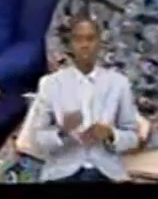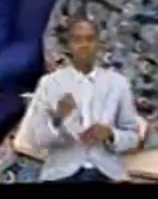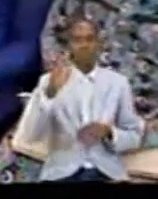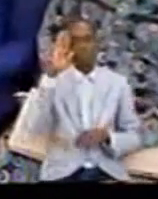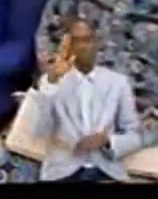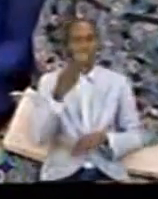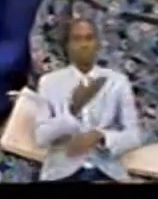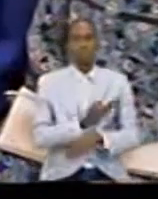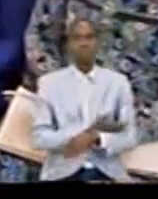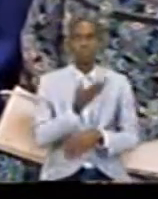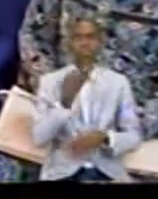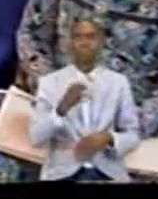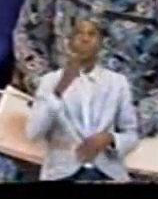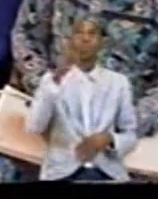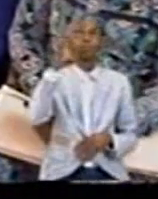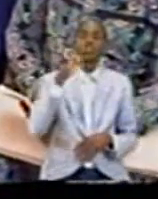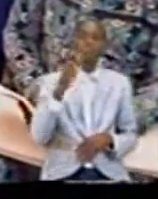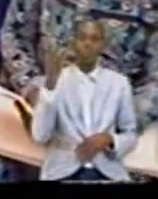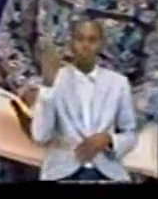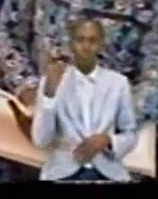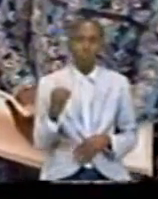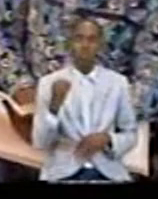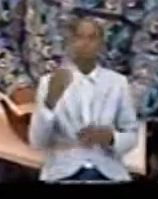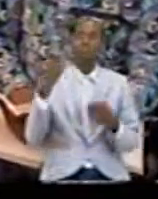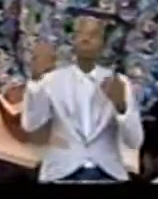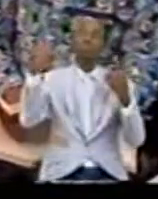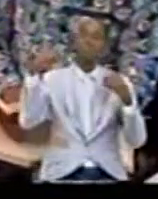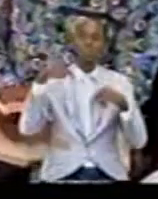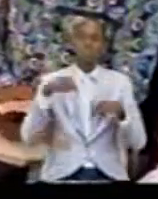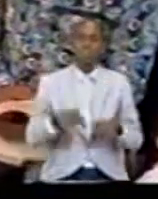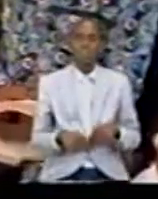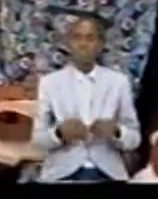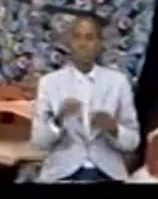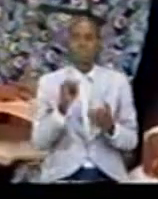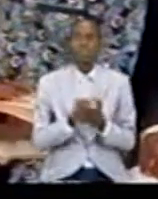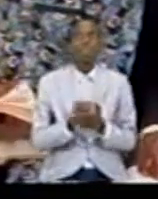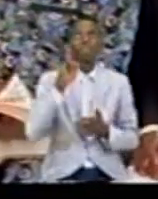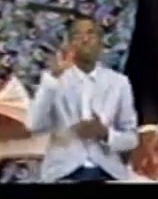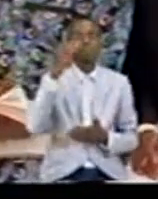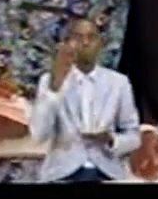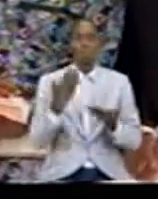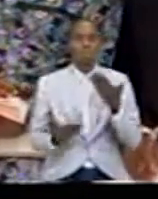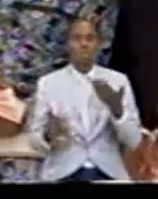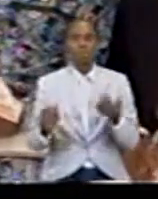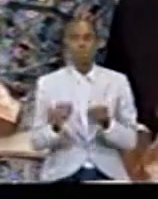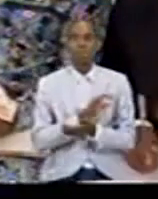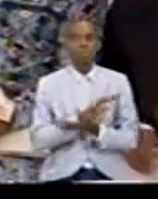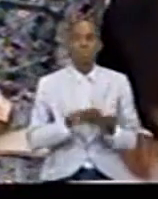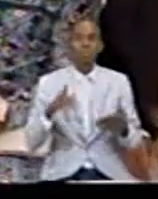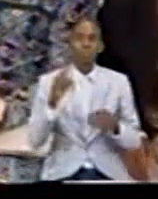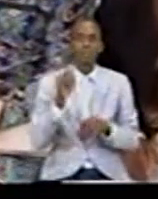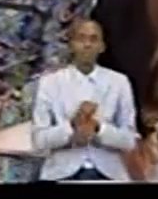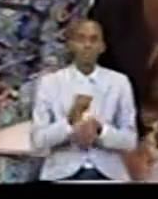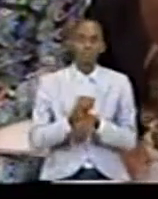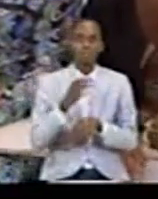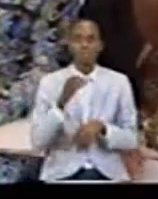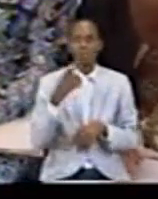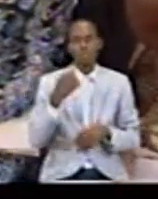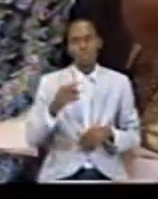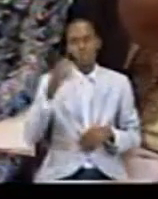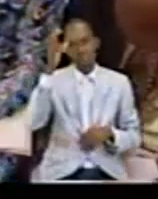God was manifested, that he might destroy the works of the